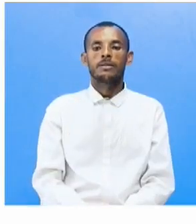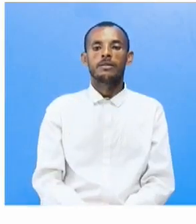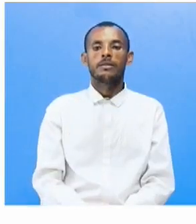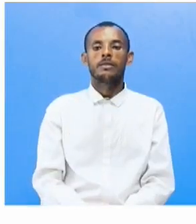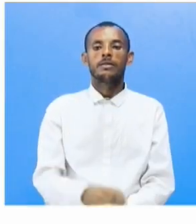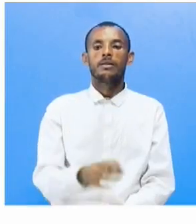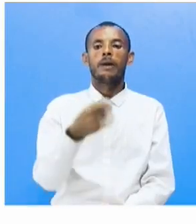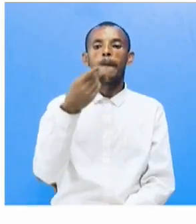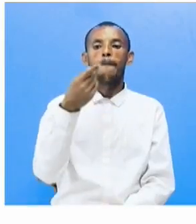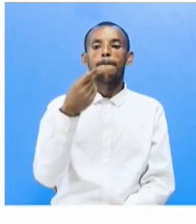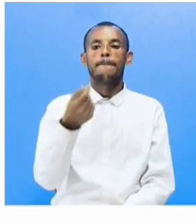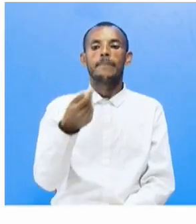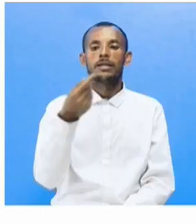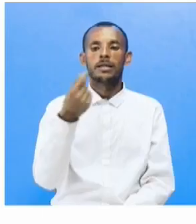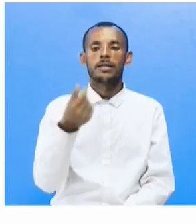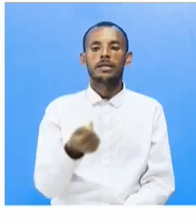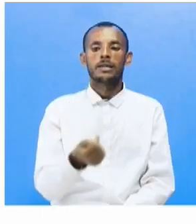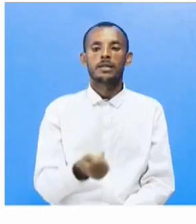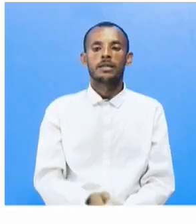bear